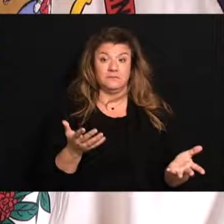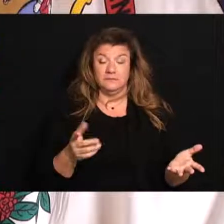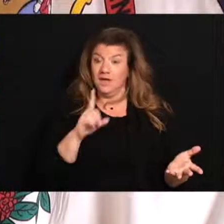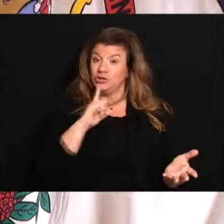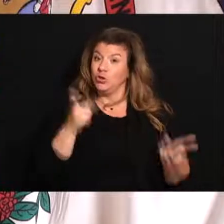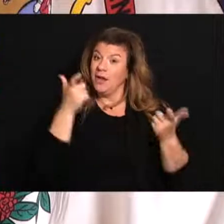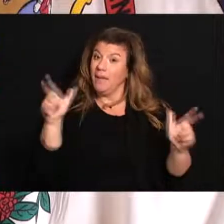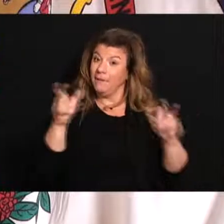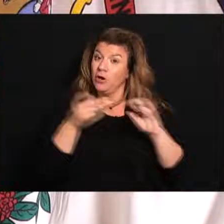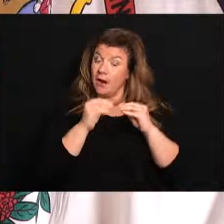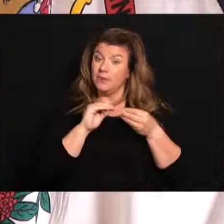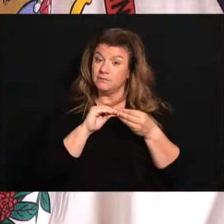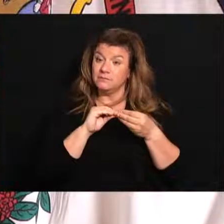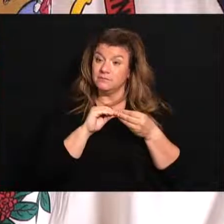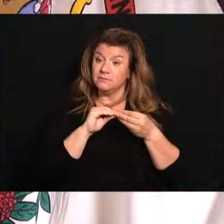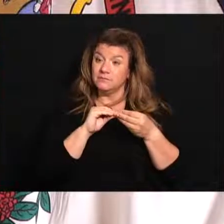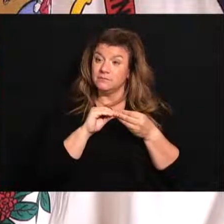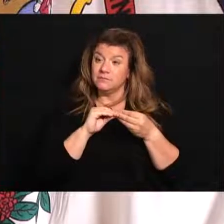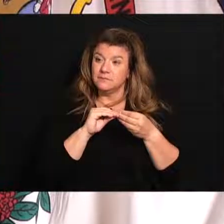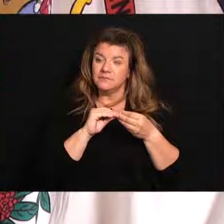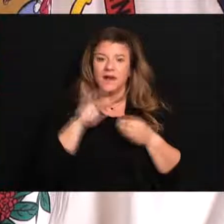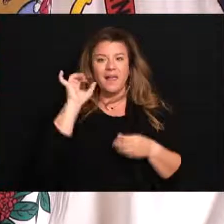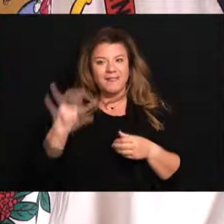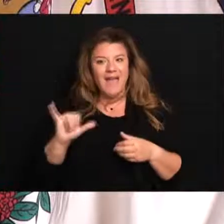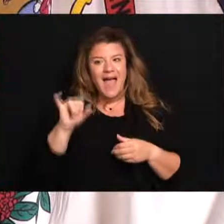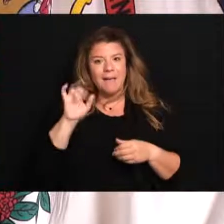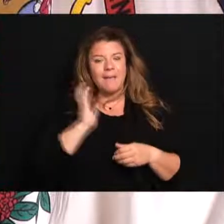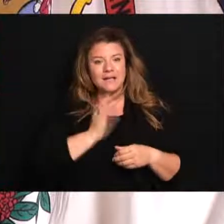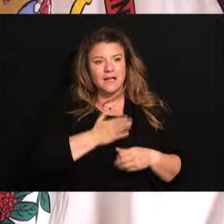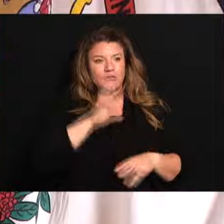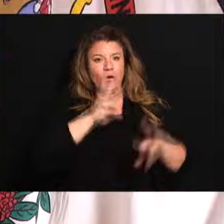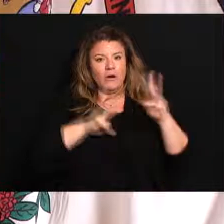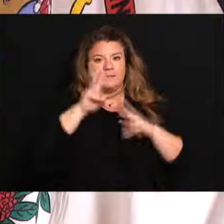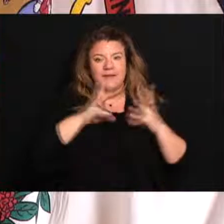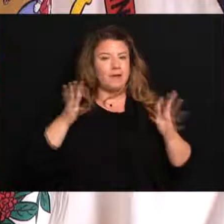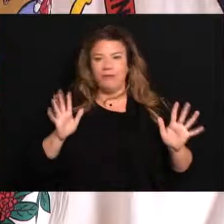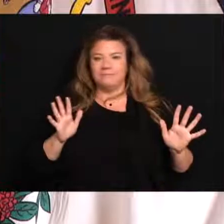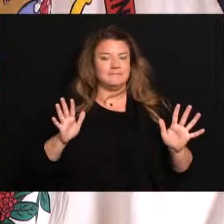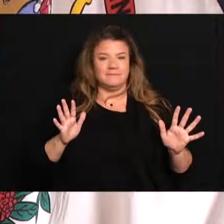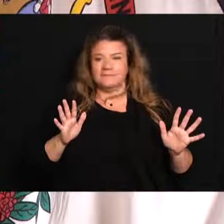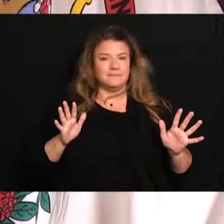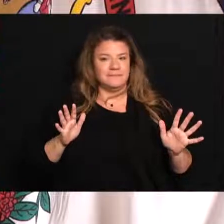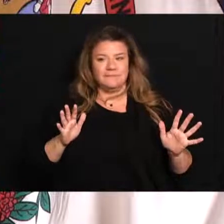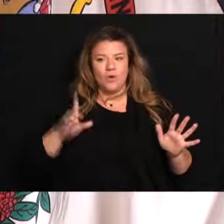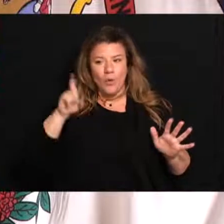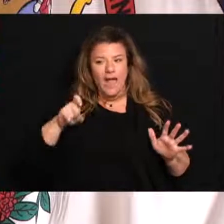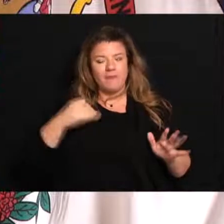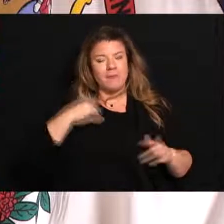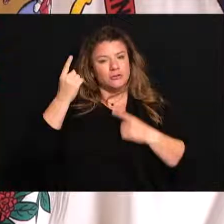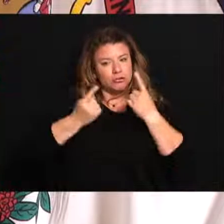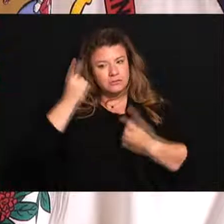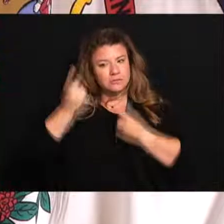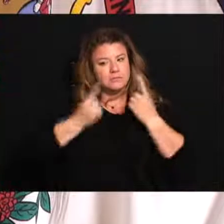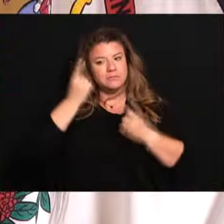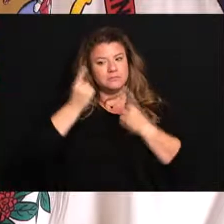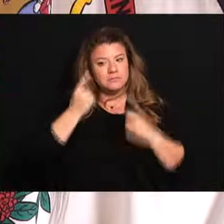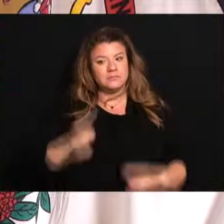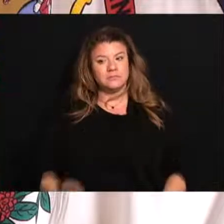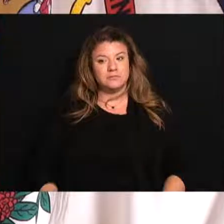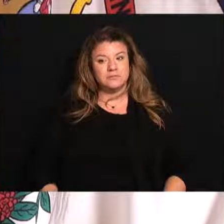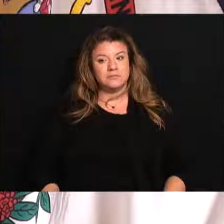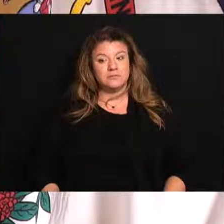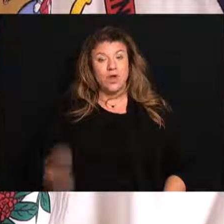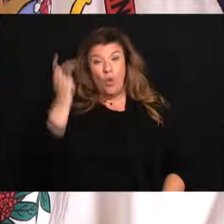number. That's got to concern us. That's all there is to it. It's got to concern us because